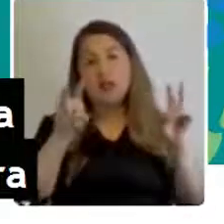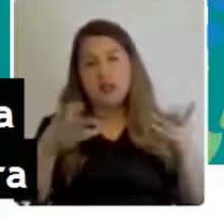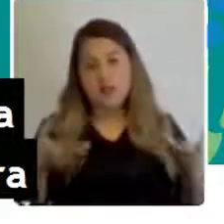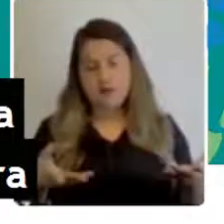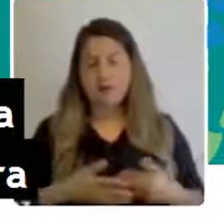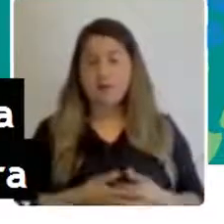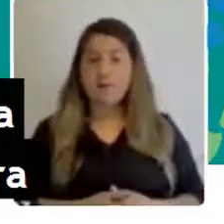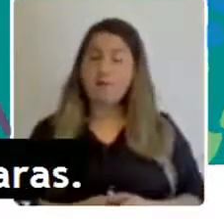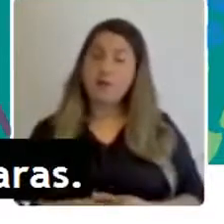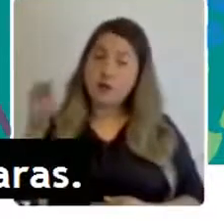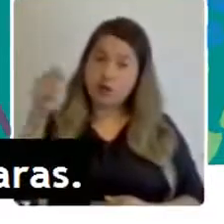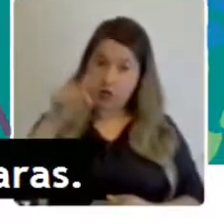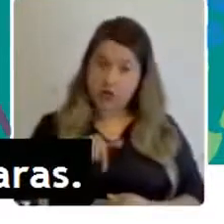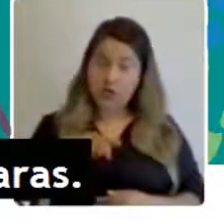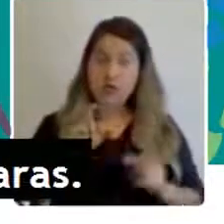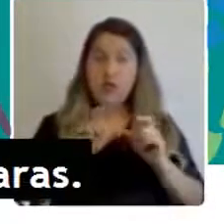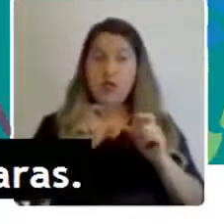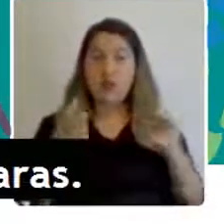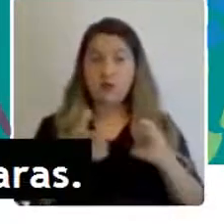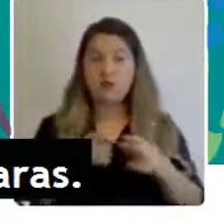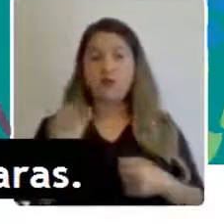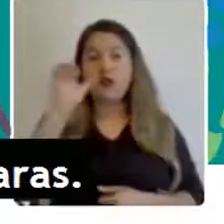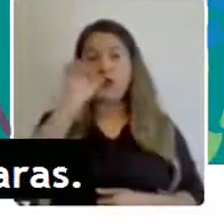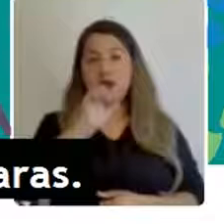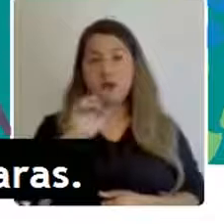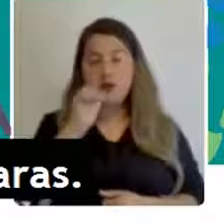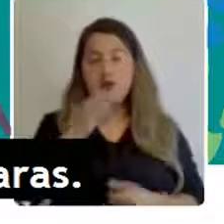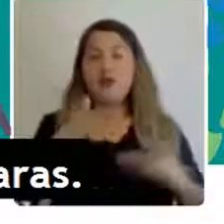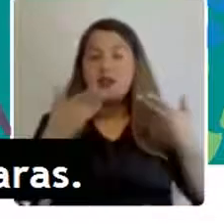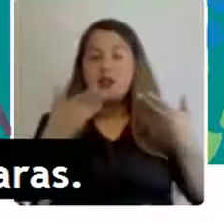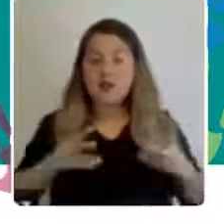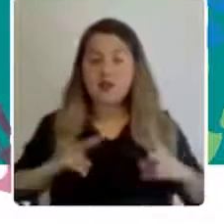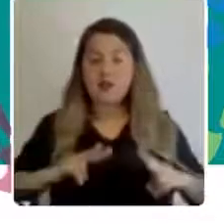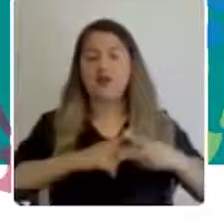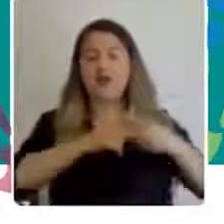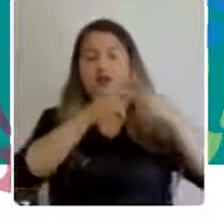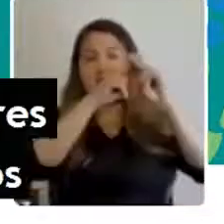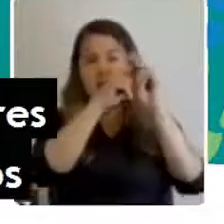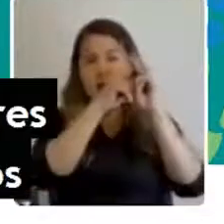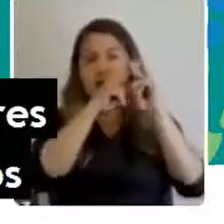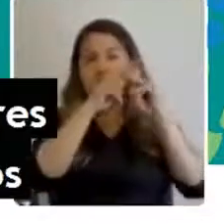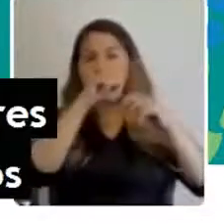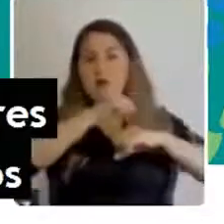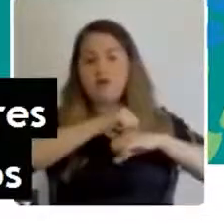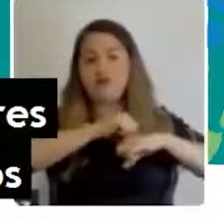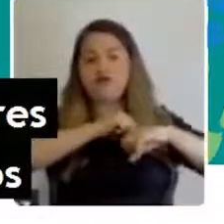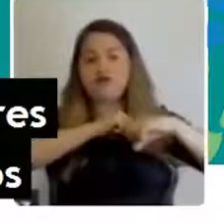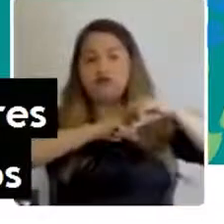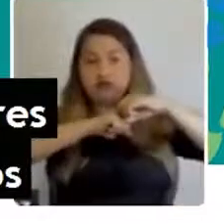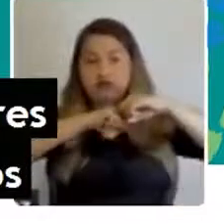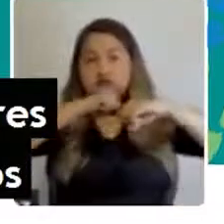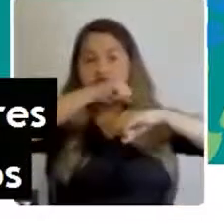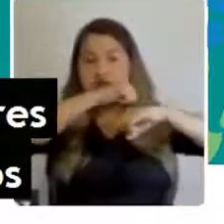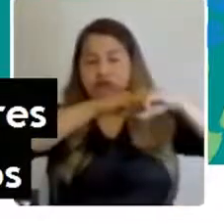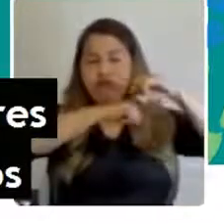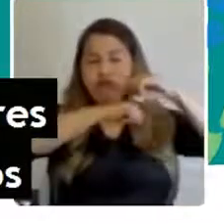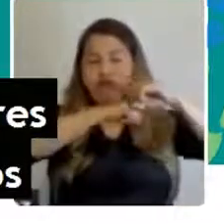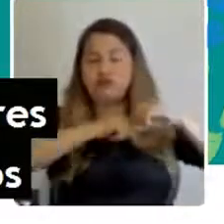an infrastructure, European Rare Disease Registry infrastructure. We are